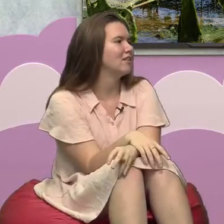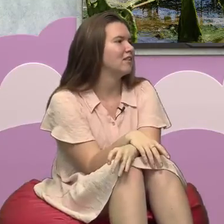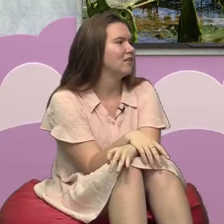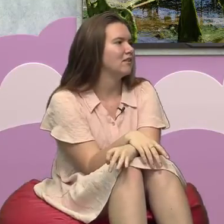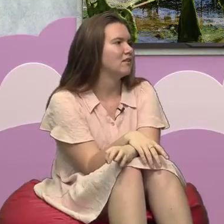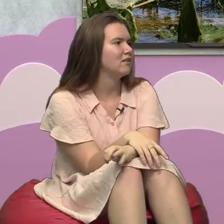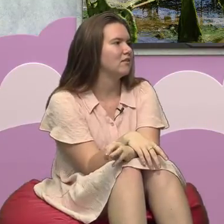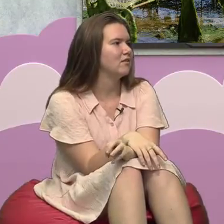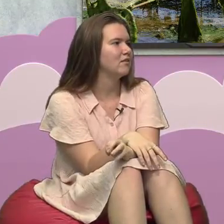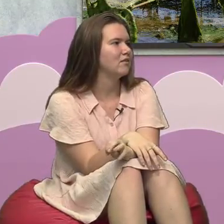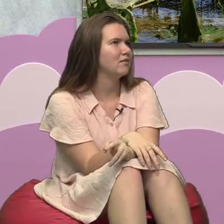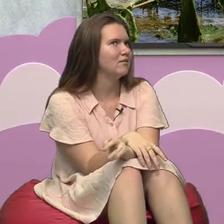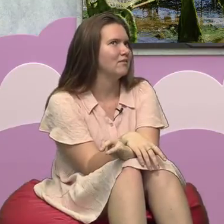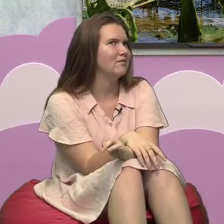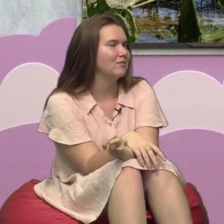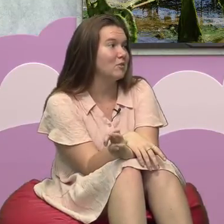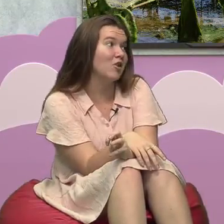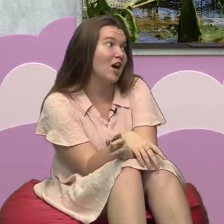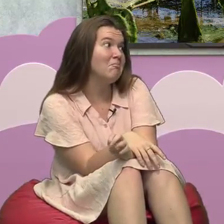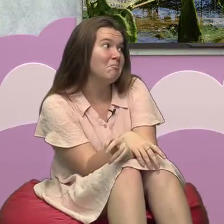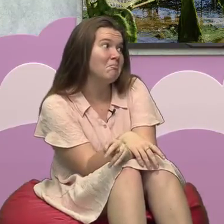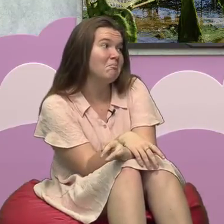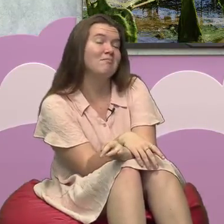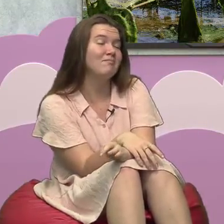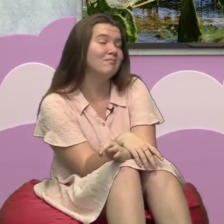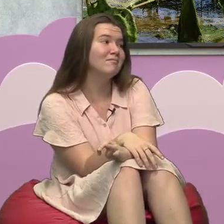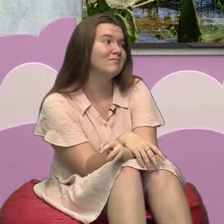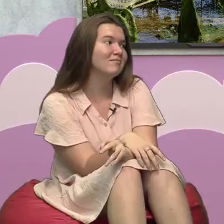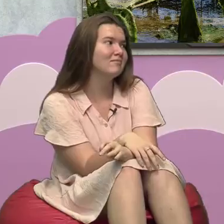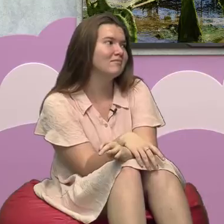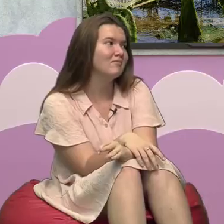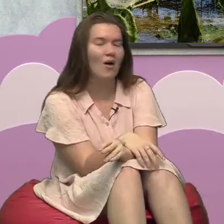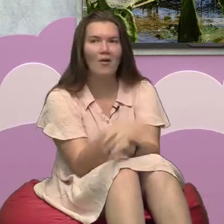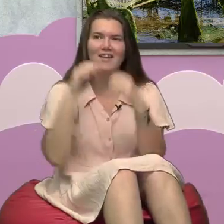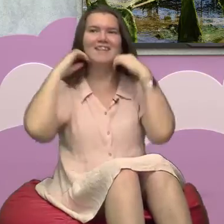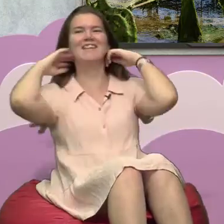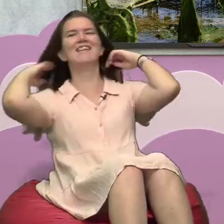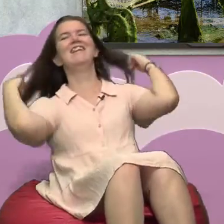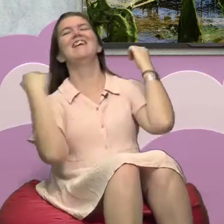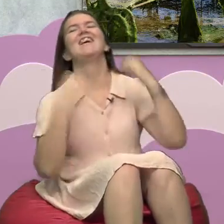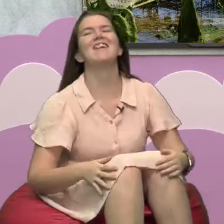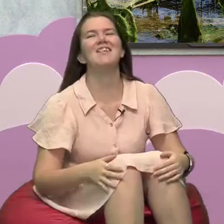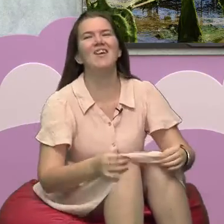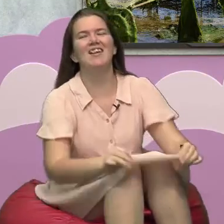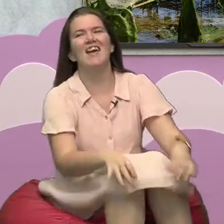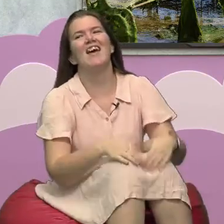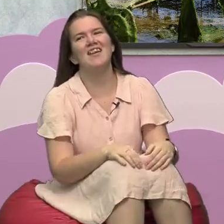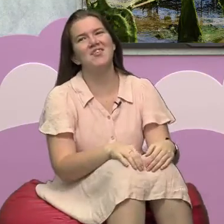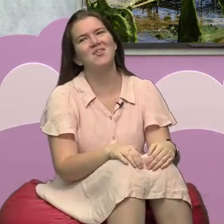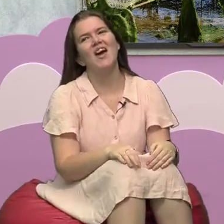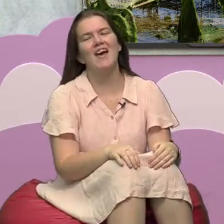too. Can we sing it like fast? We can try. Catch up. Okay. And a